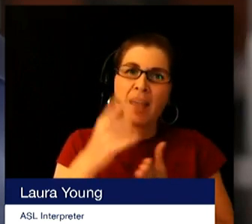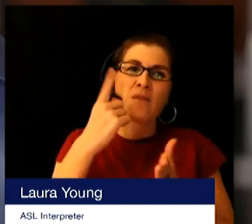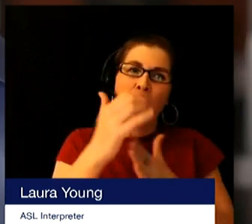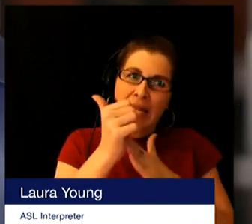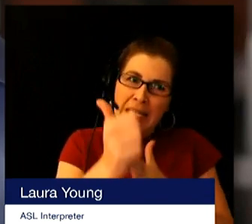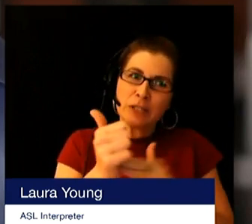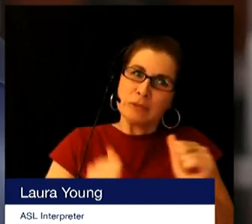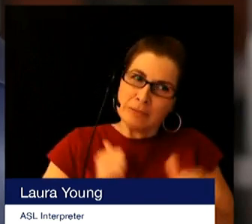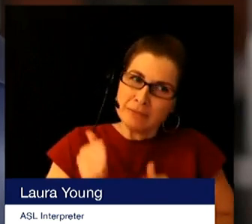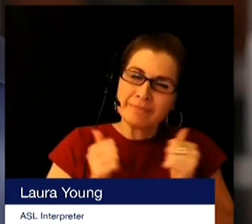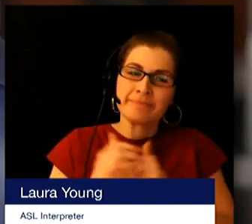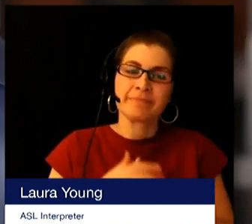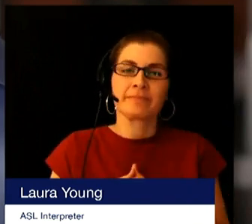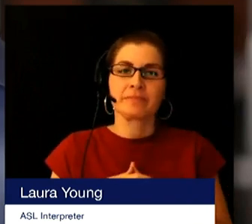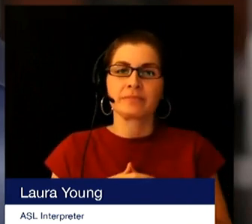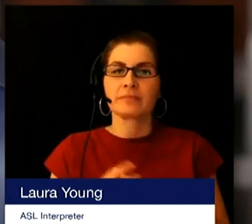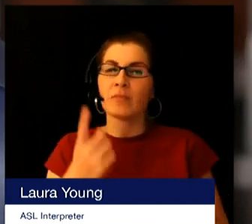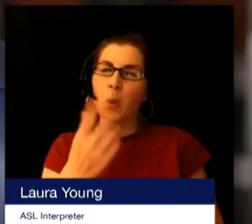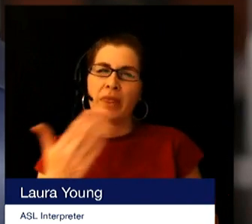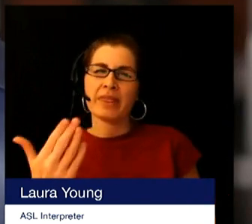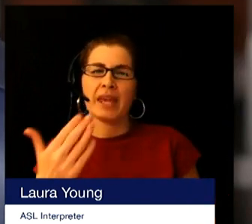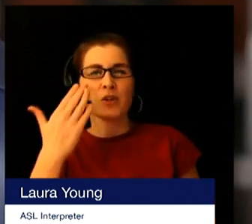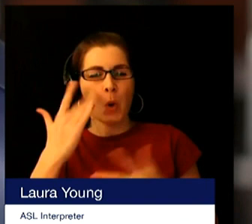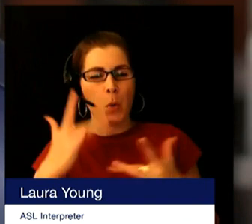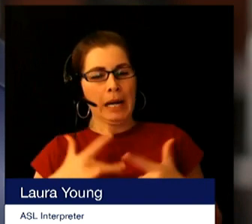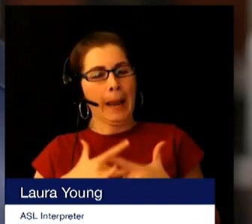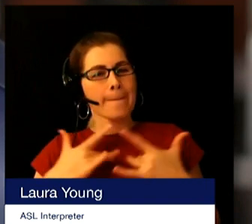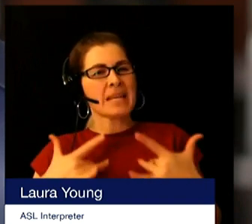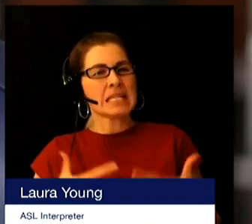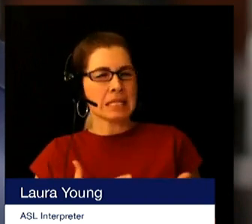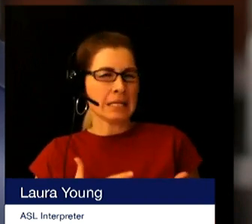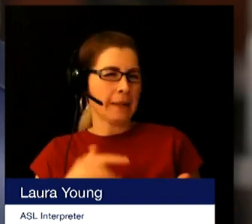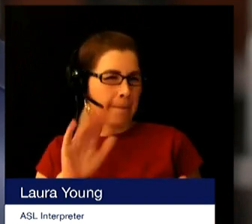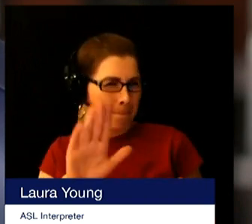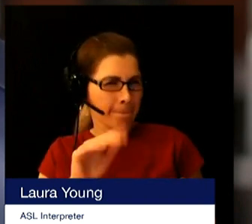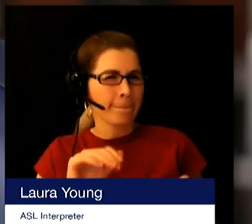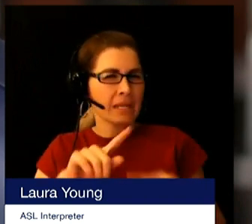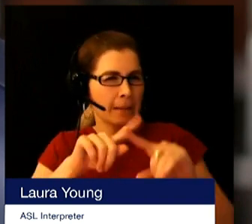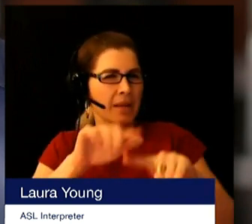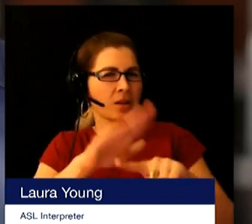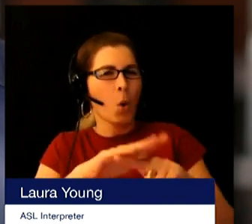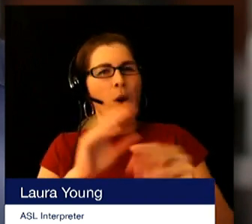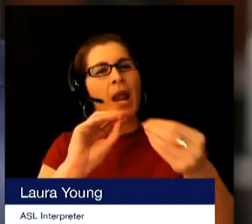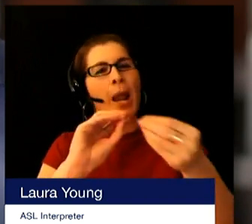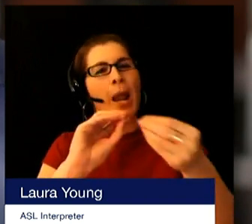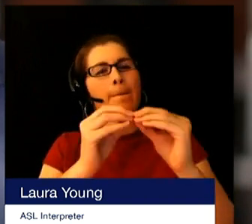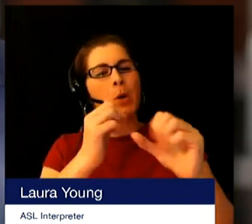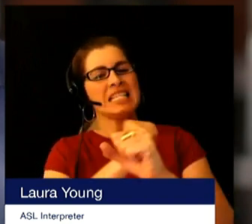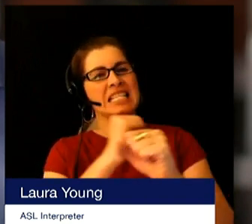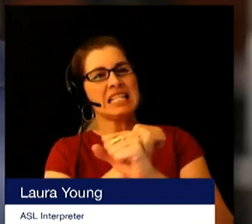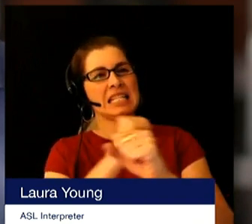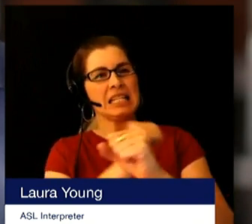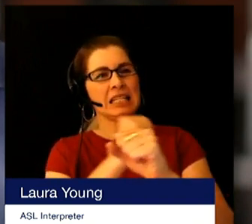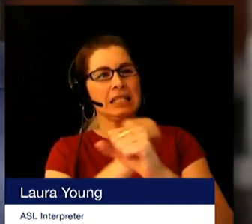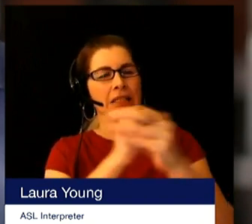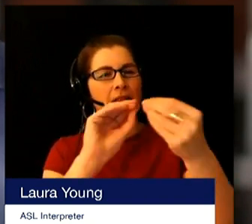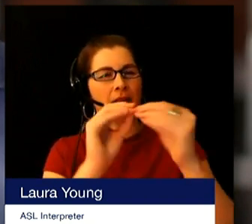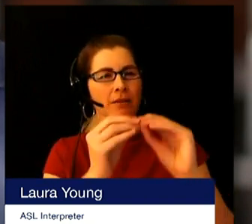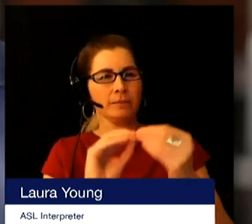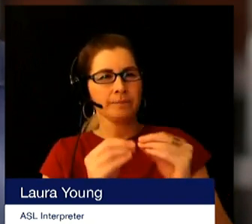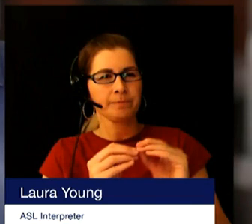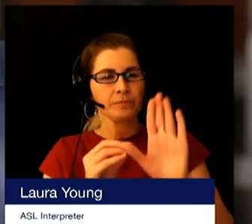about clemency, based on statistics, what it shows is that an individual that receives